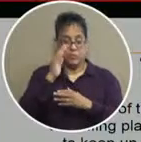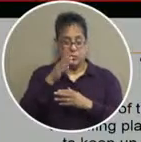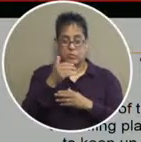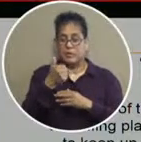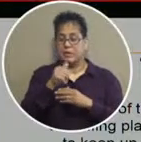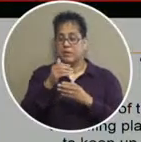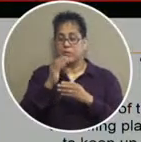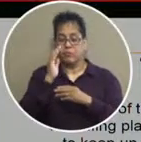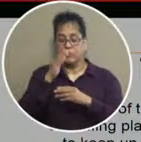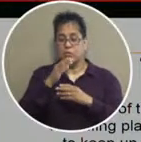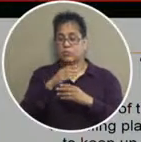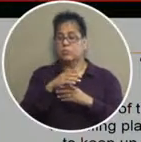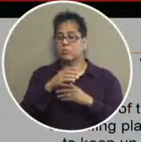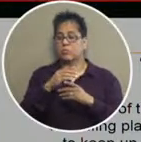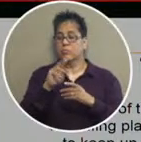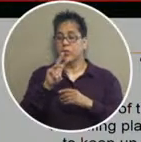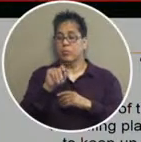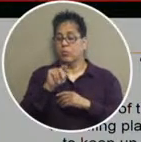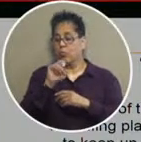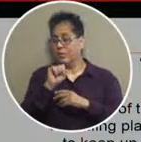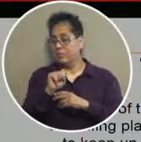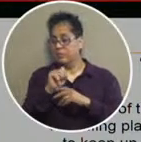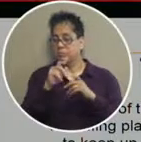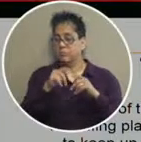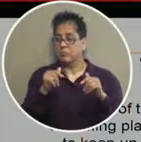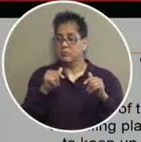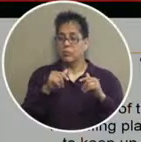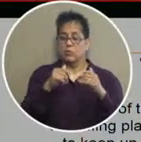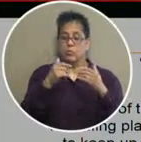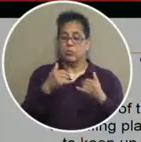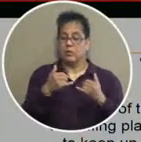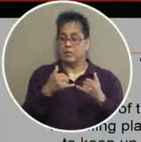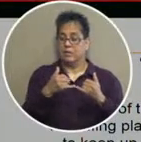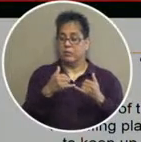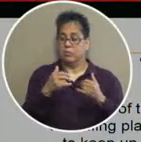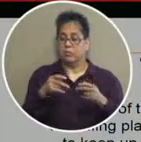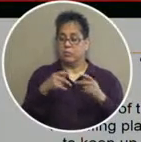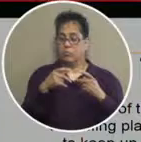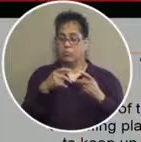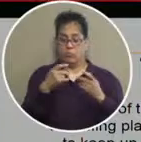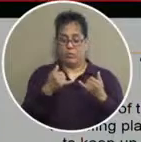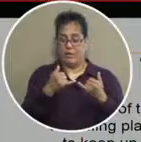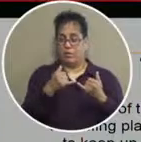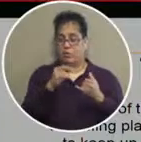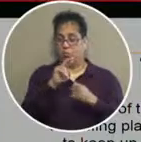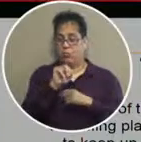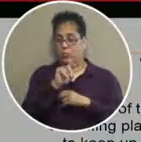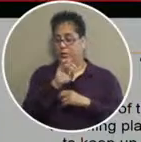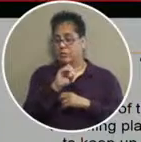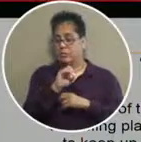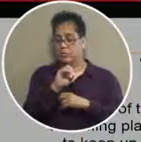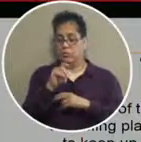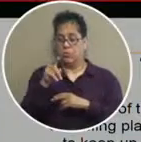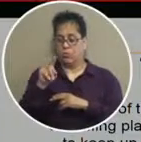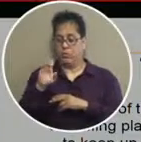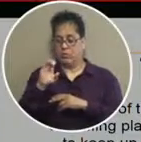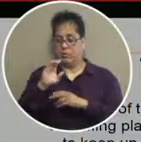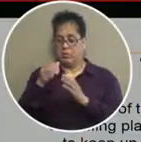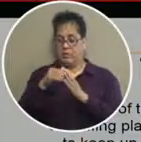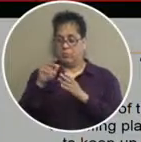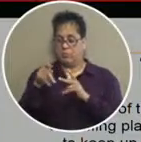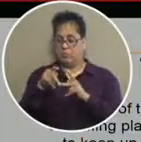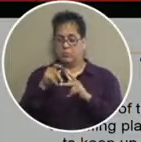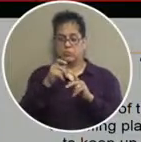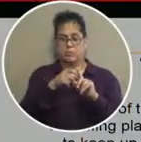any future waves of cases. Right now in the US, the recommended ratio of contact tracers per 100,000 people ranges between 11